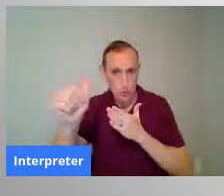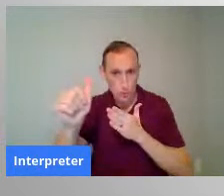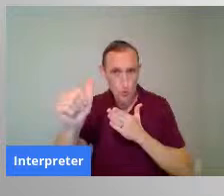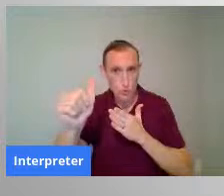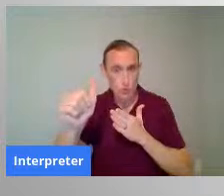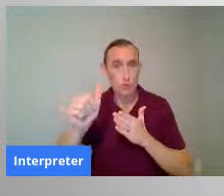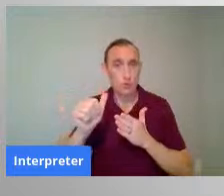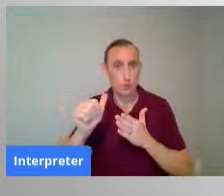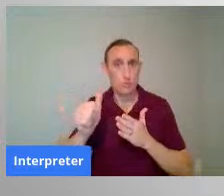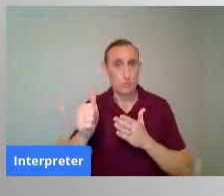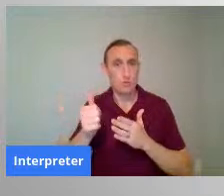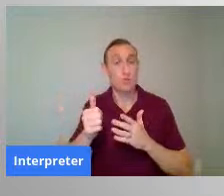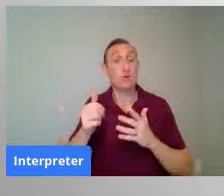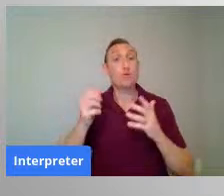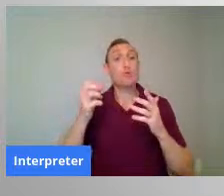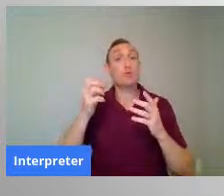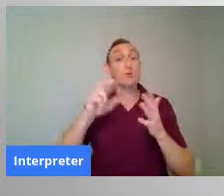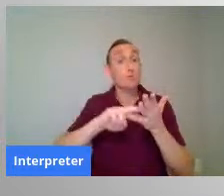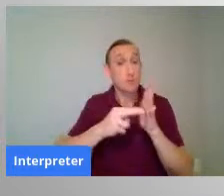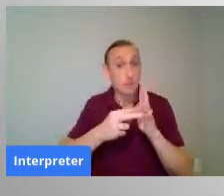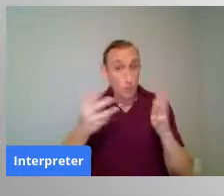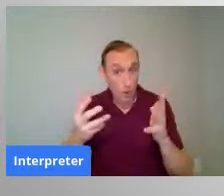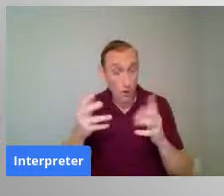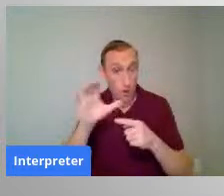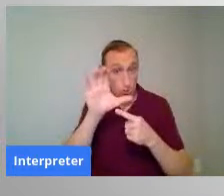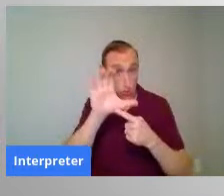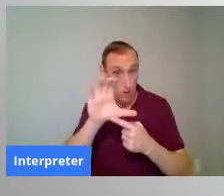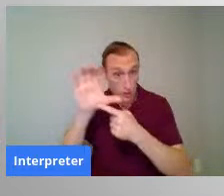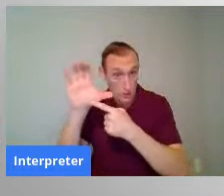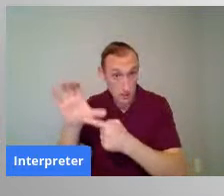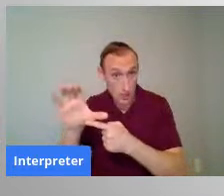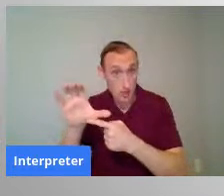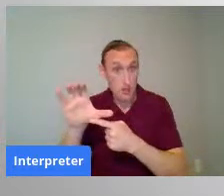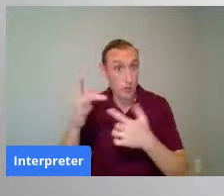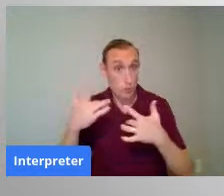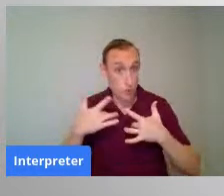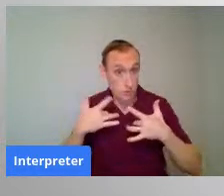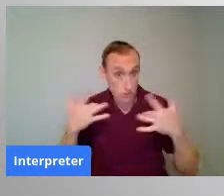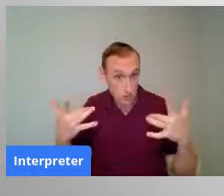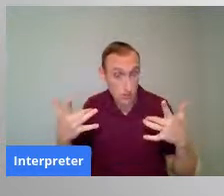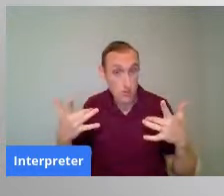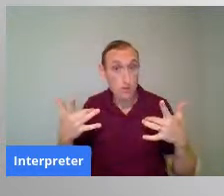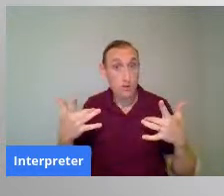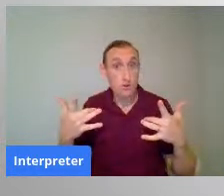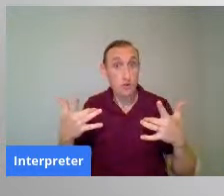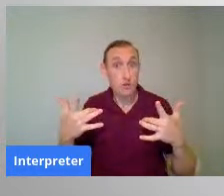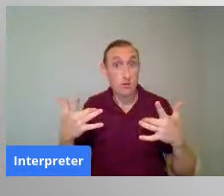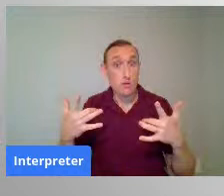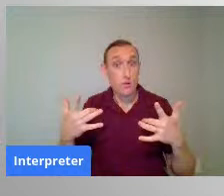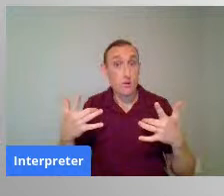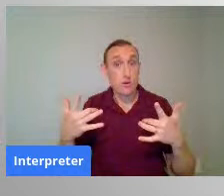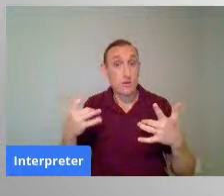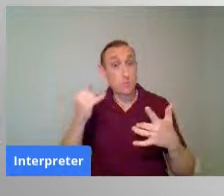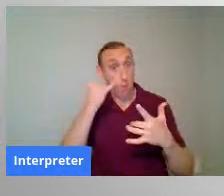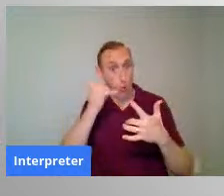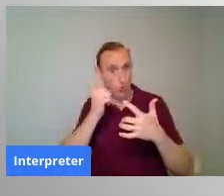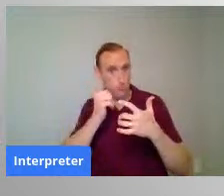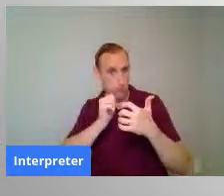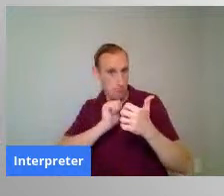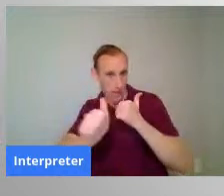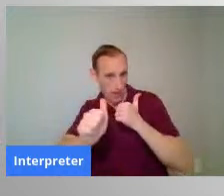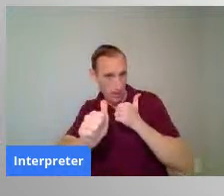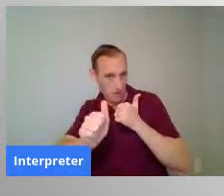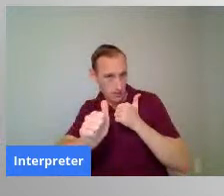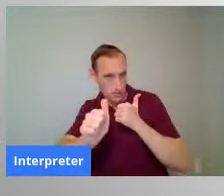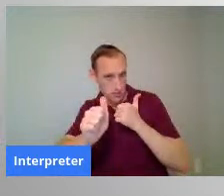systems. And so what that means for Clark County is that we're going to get, if it passes, I